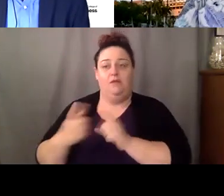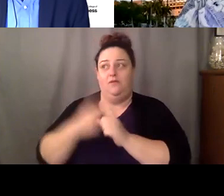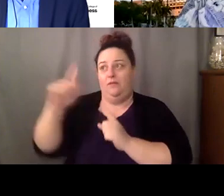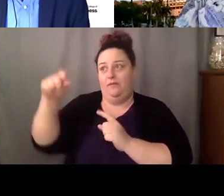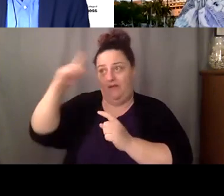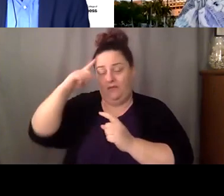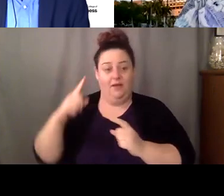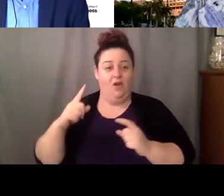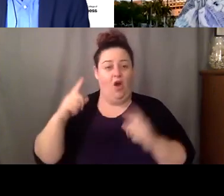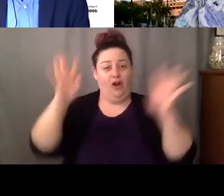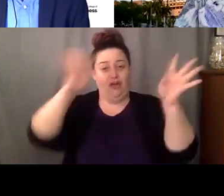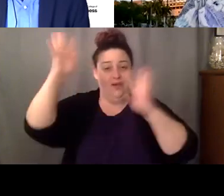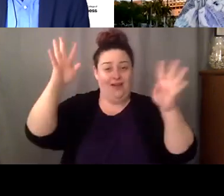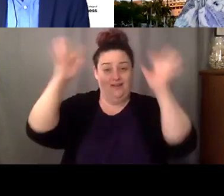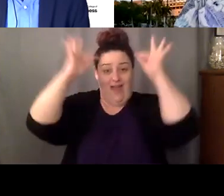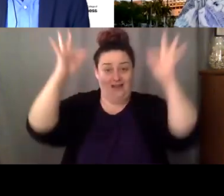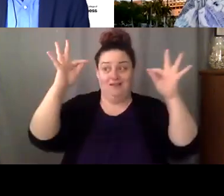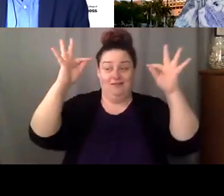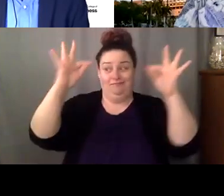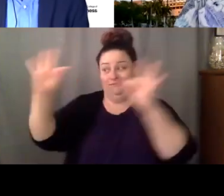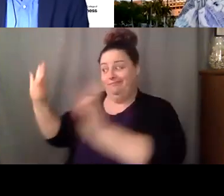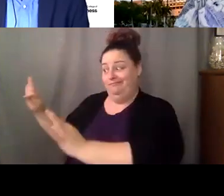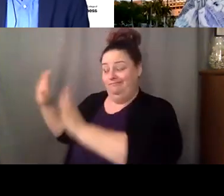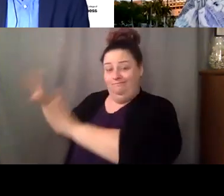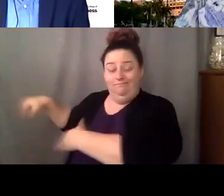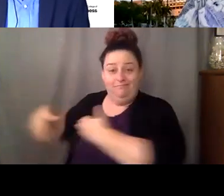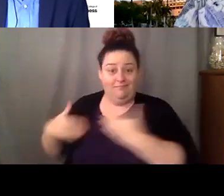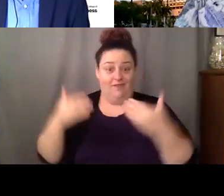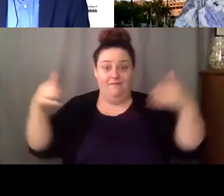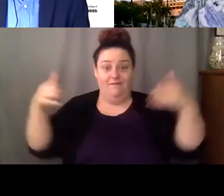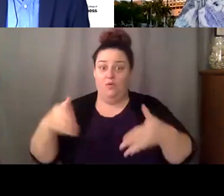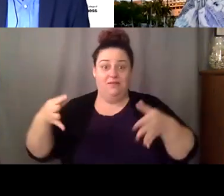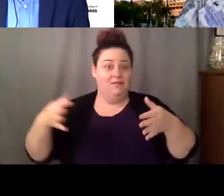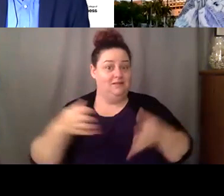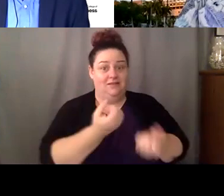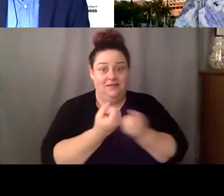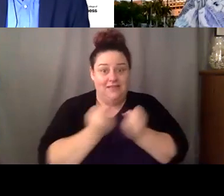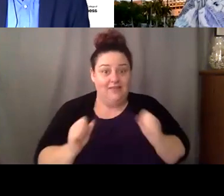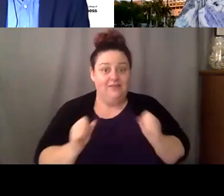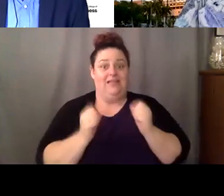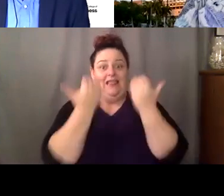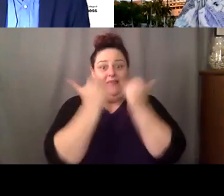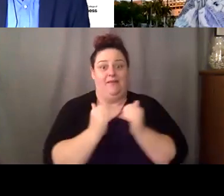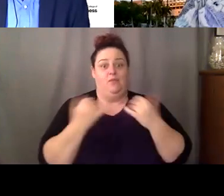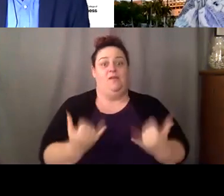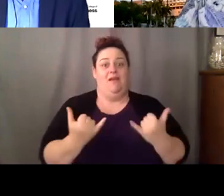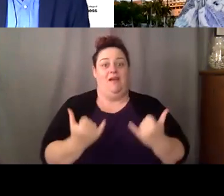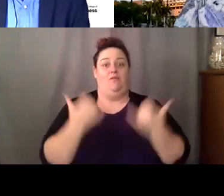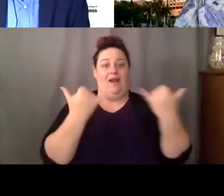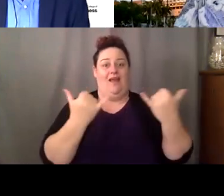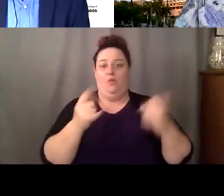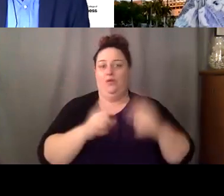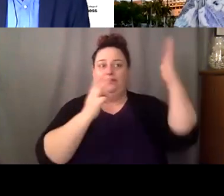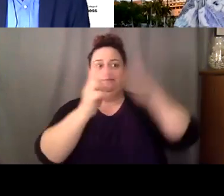hats, you know, take those off and put them away for a little bit. And only work within the current and the limitations that were set up in the